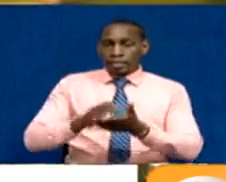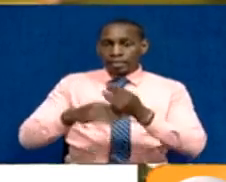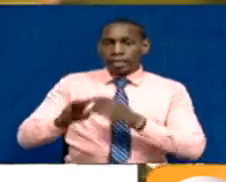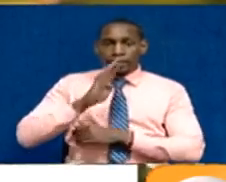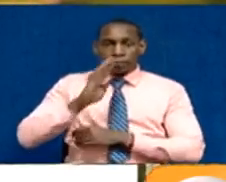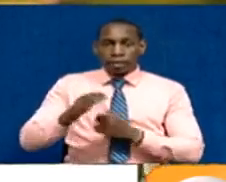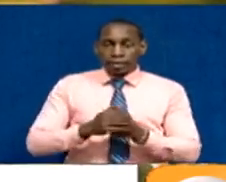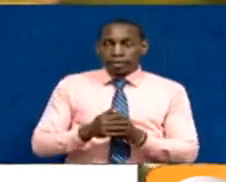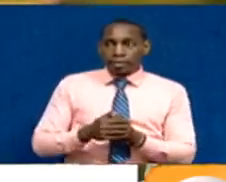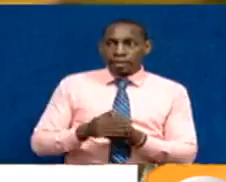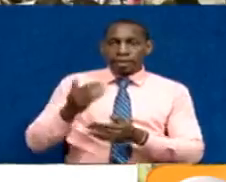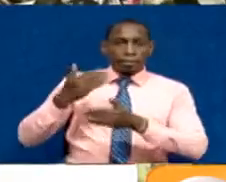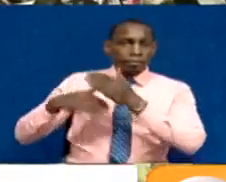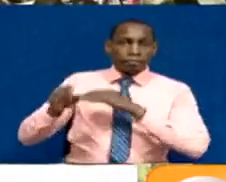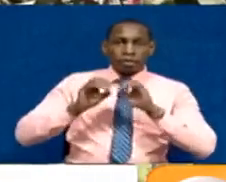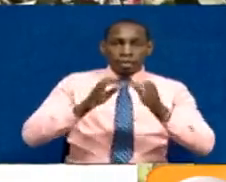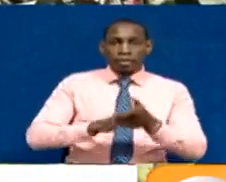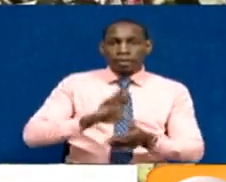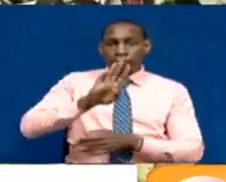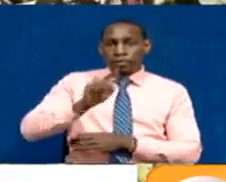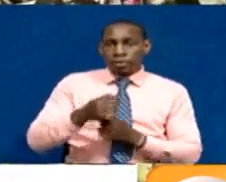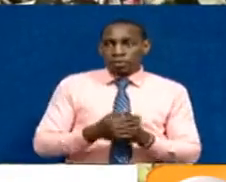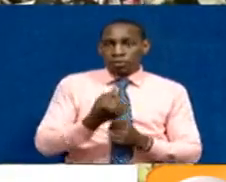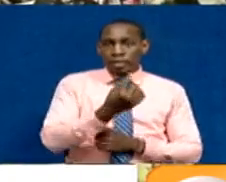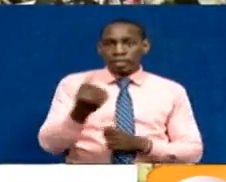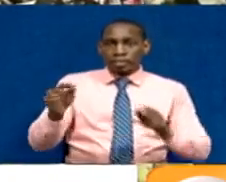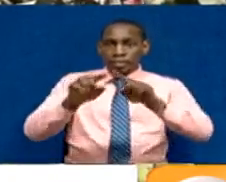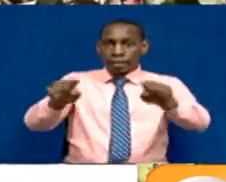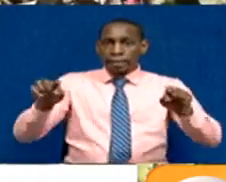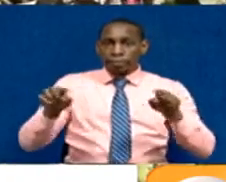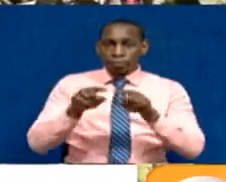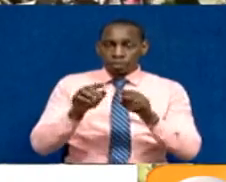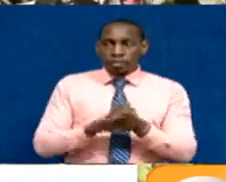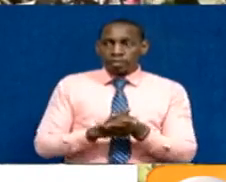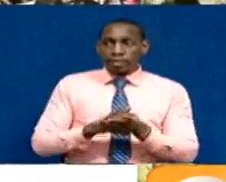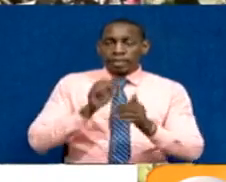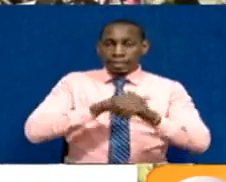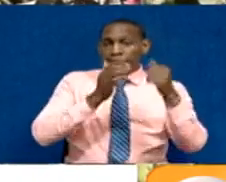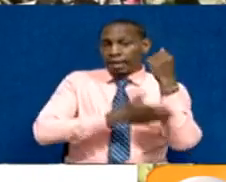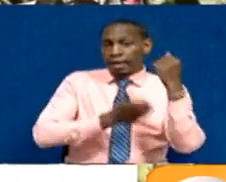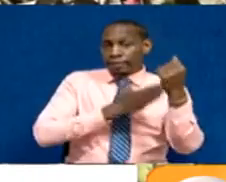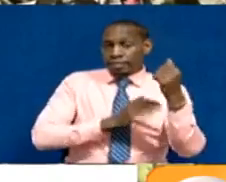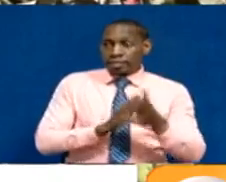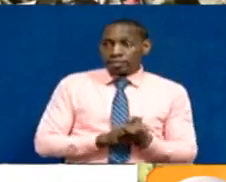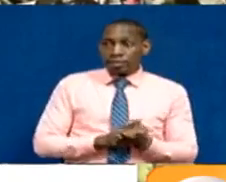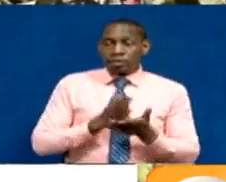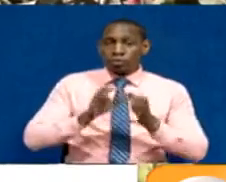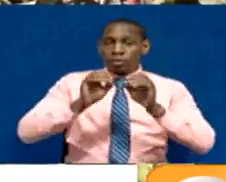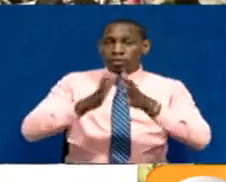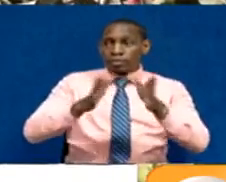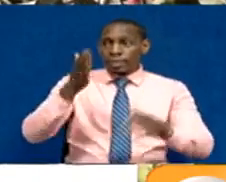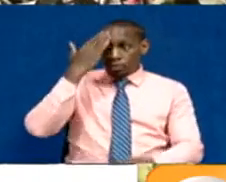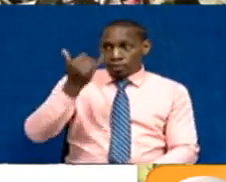kg. Well, I was losing about 4,000 in every carton you harvest. So that was a big